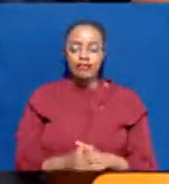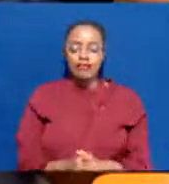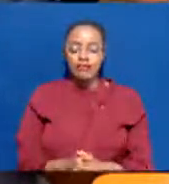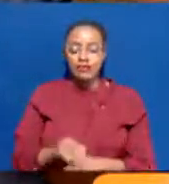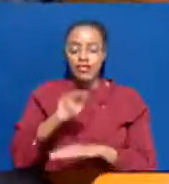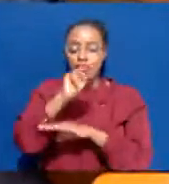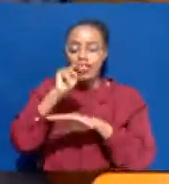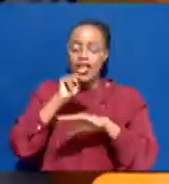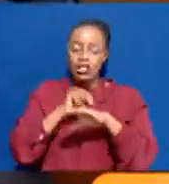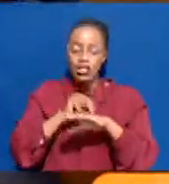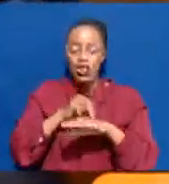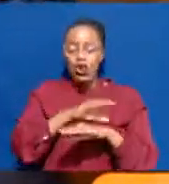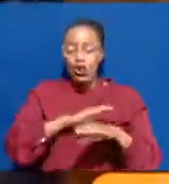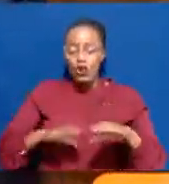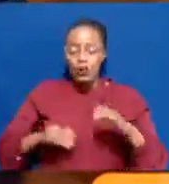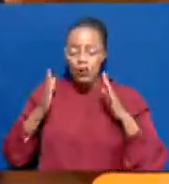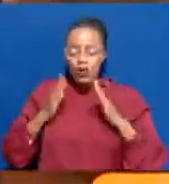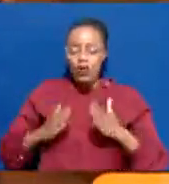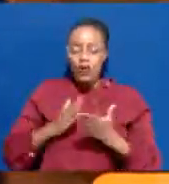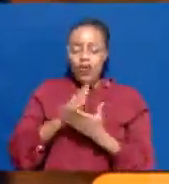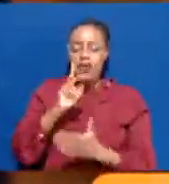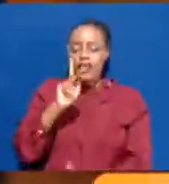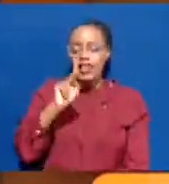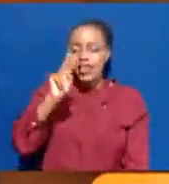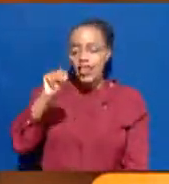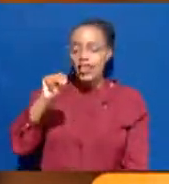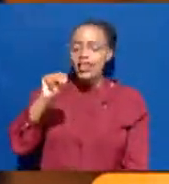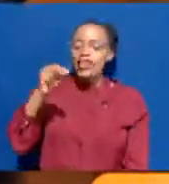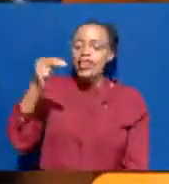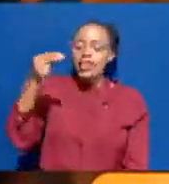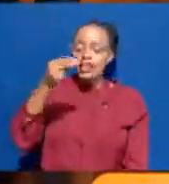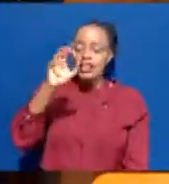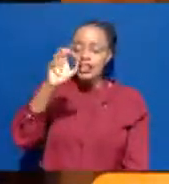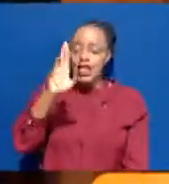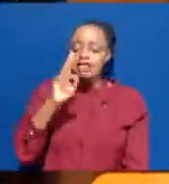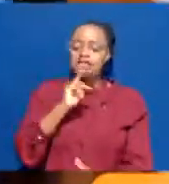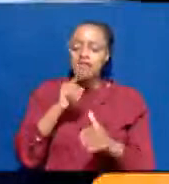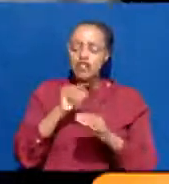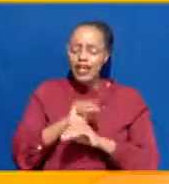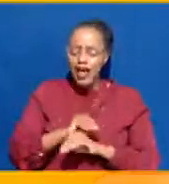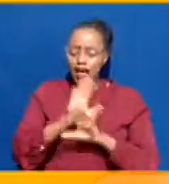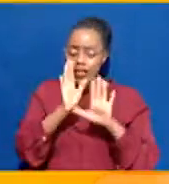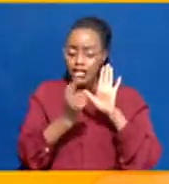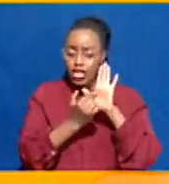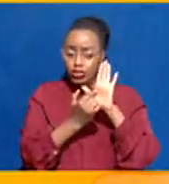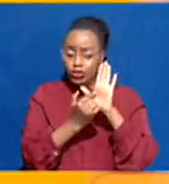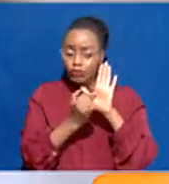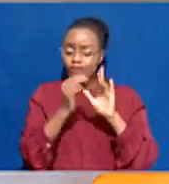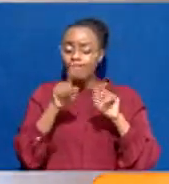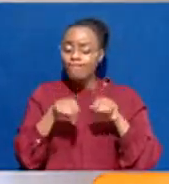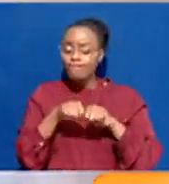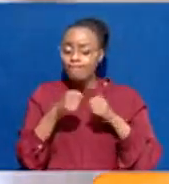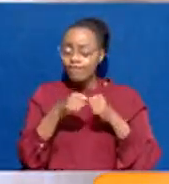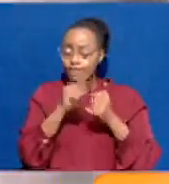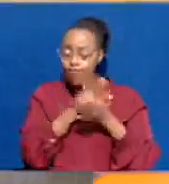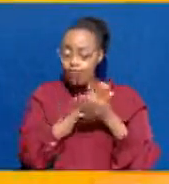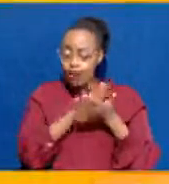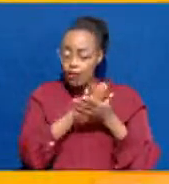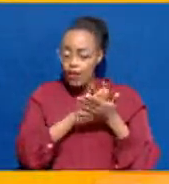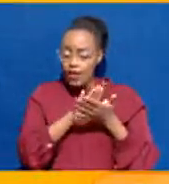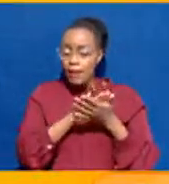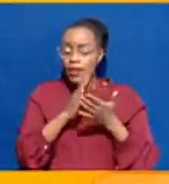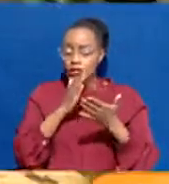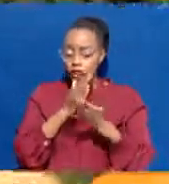The National Commission on Human Rights, KNCHR, saying there has been a clear manifestation of violation of fundamental rights